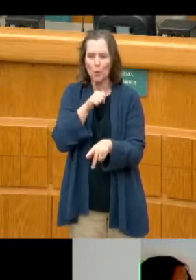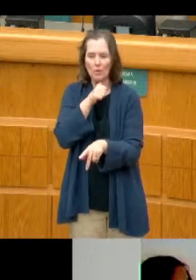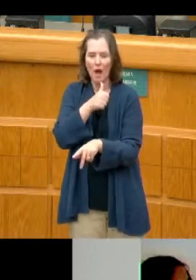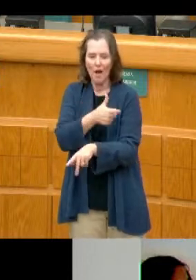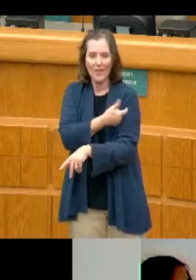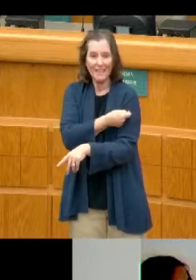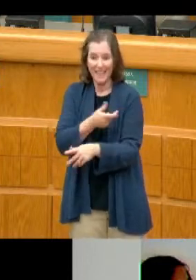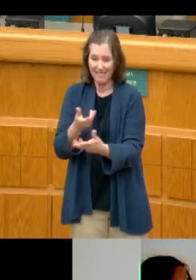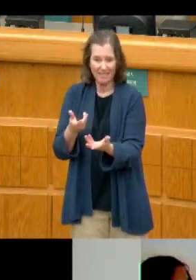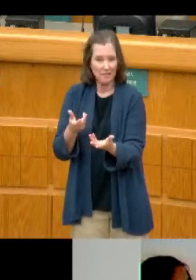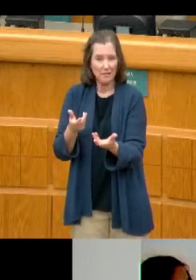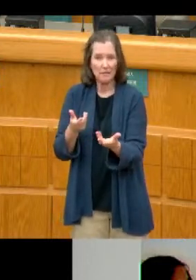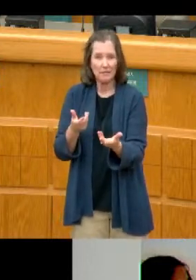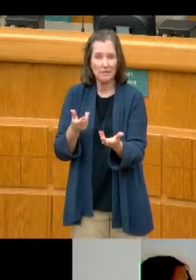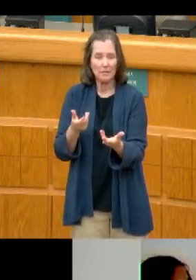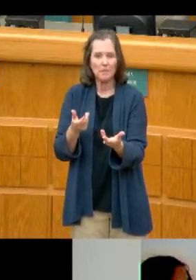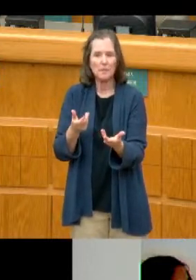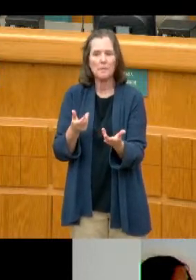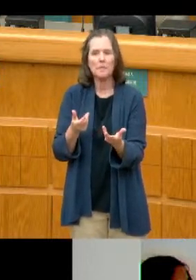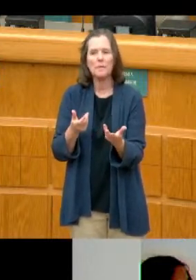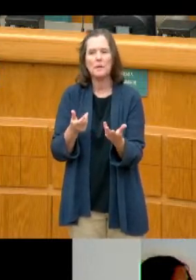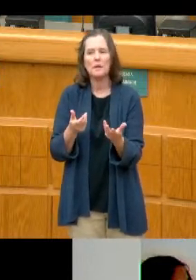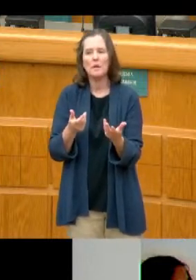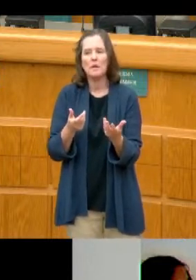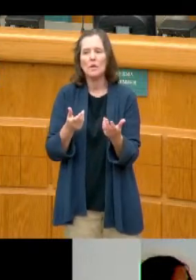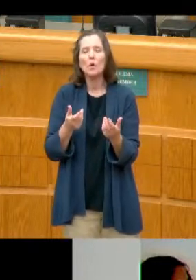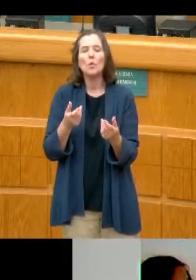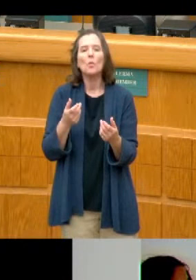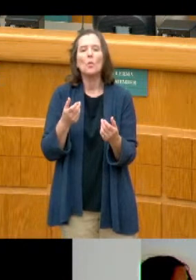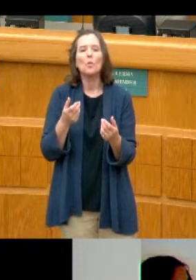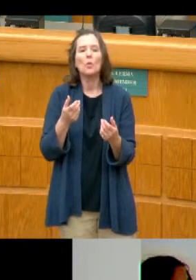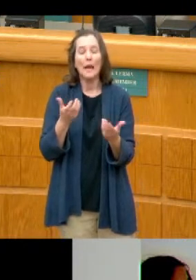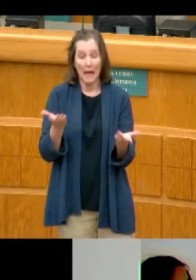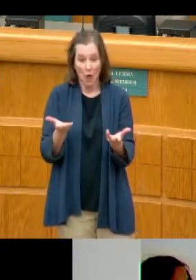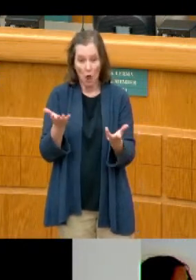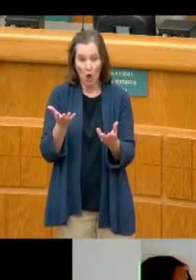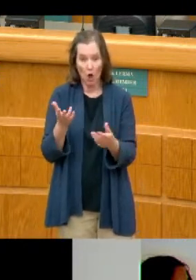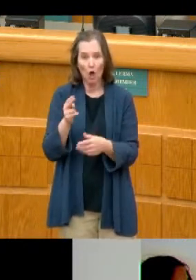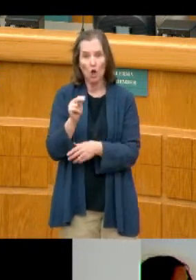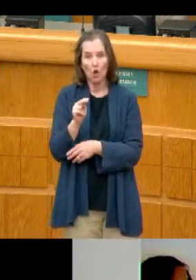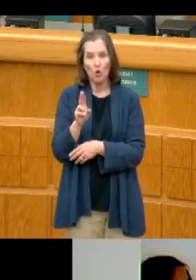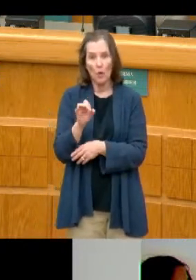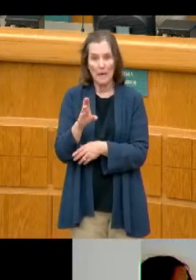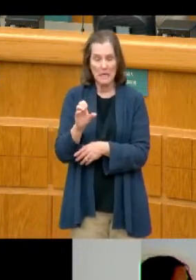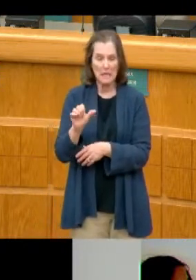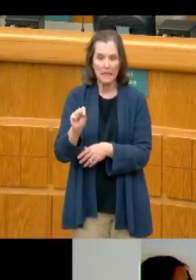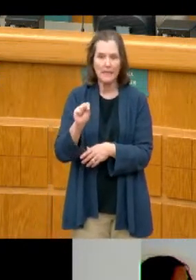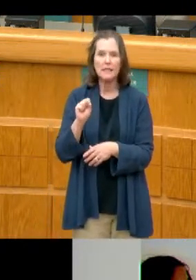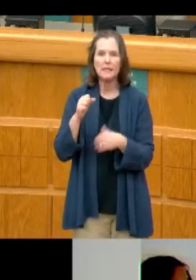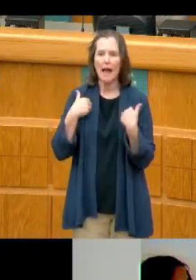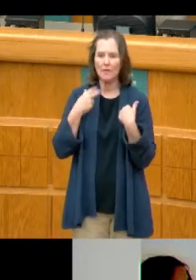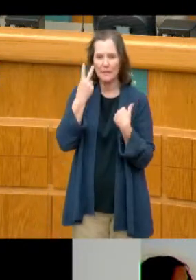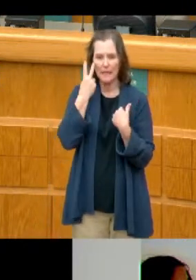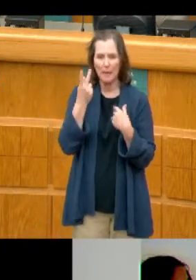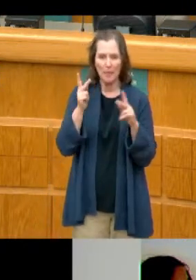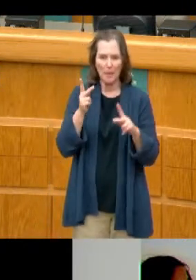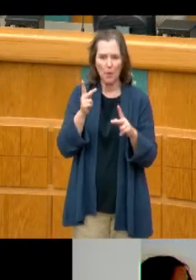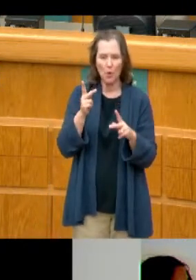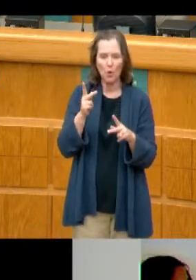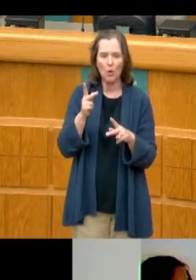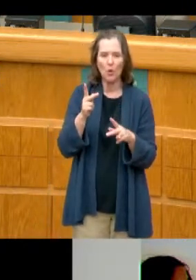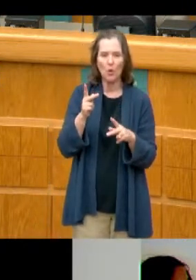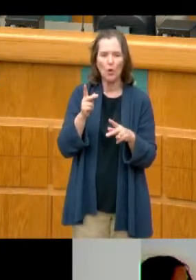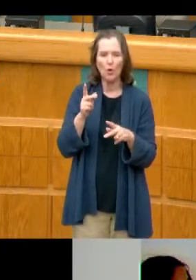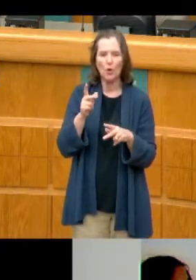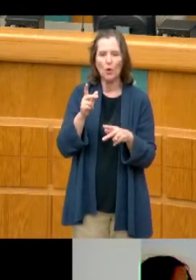have seen here in Nueces County 25 people hospitalized, and we have also had 4 deaths